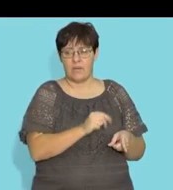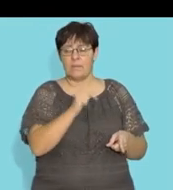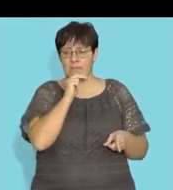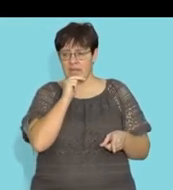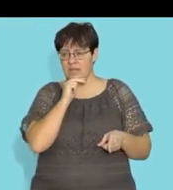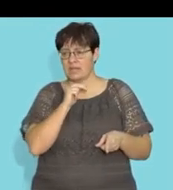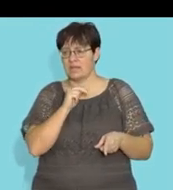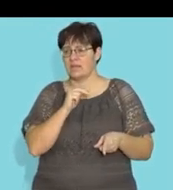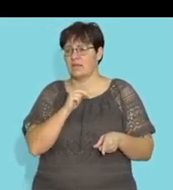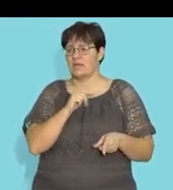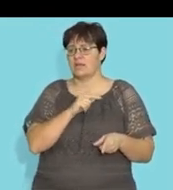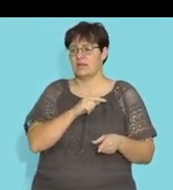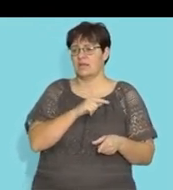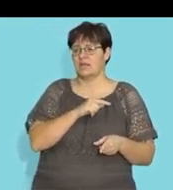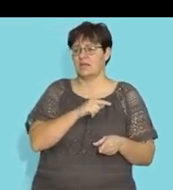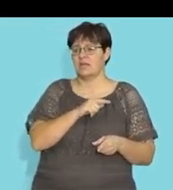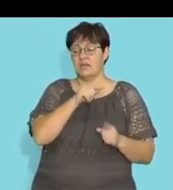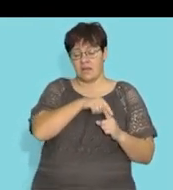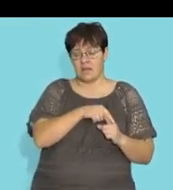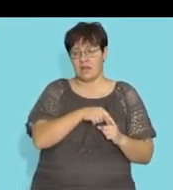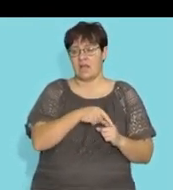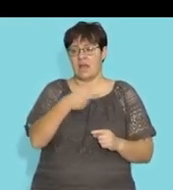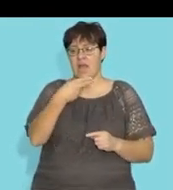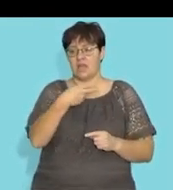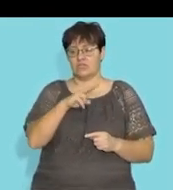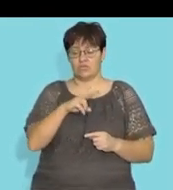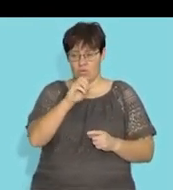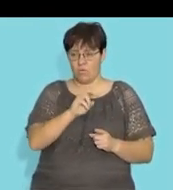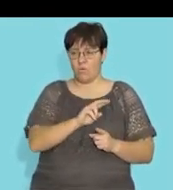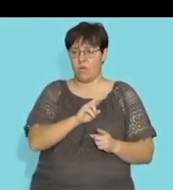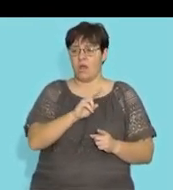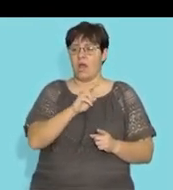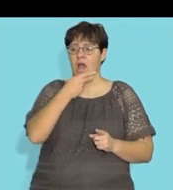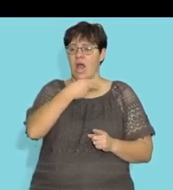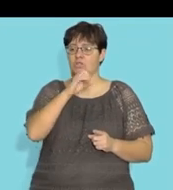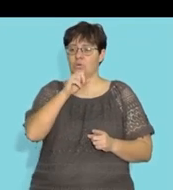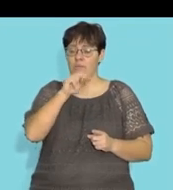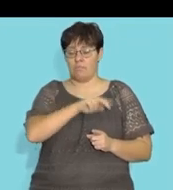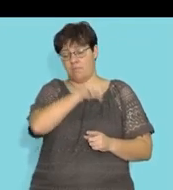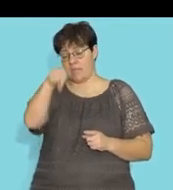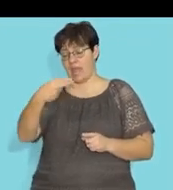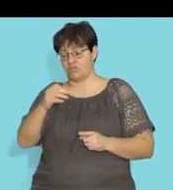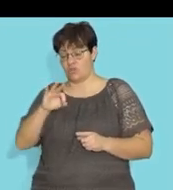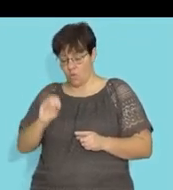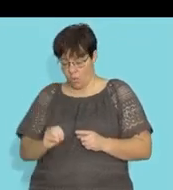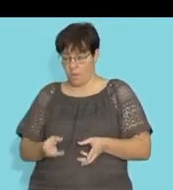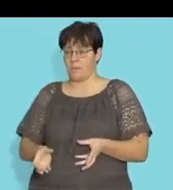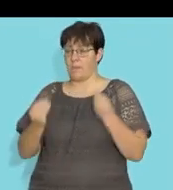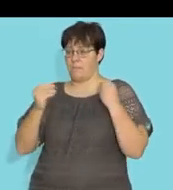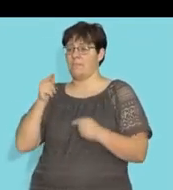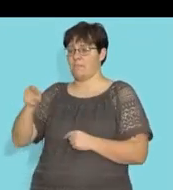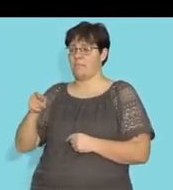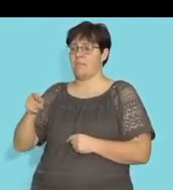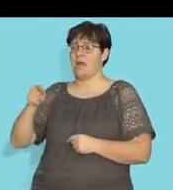a hydronium ion, and that hydronium ion is now the conjugate acid